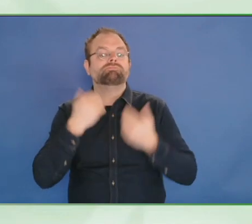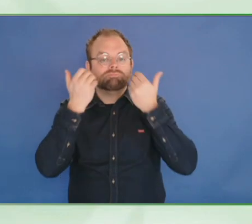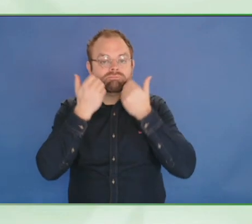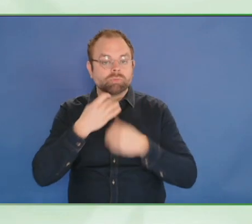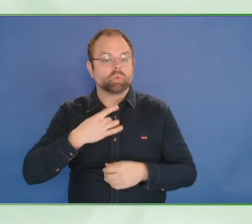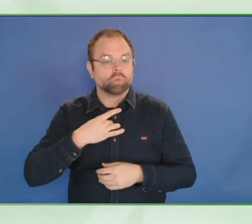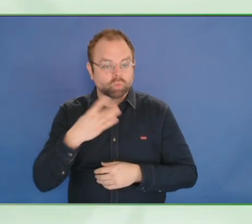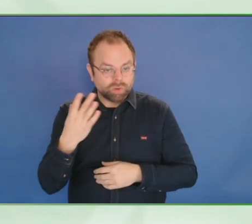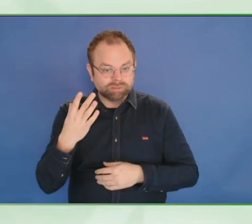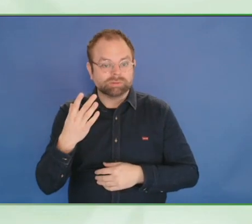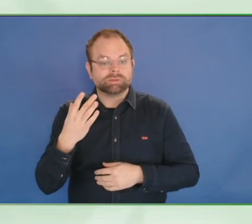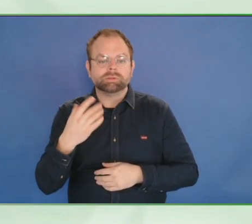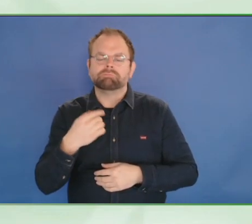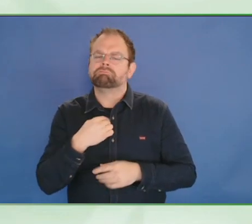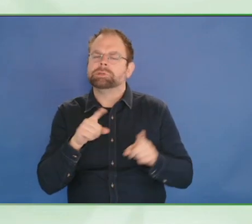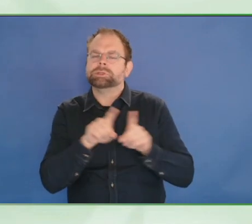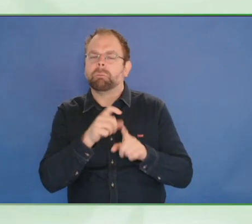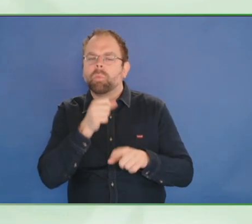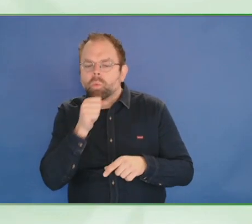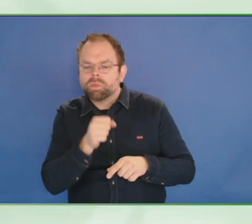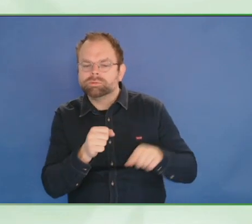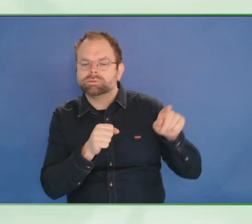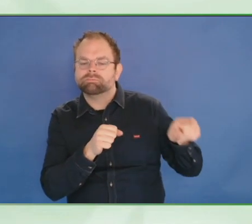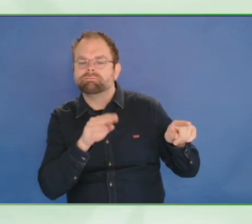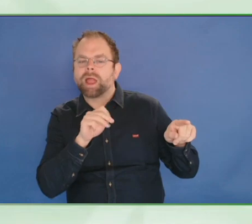I am trying to follow